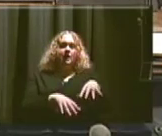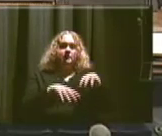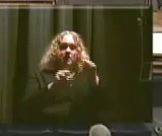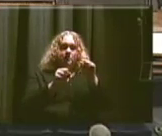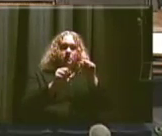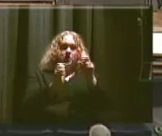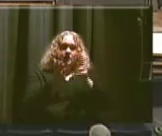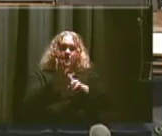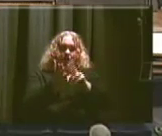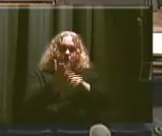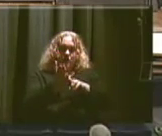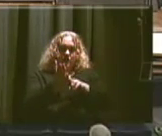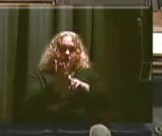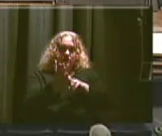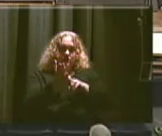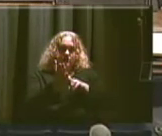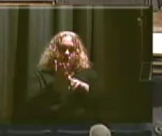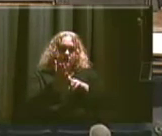favor?